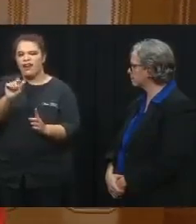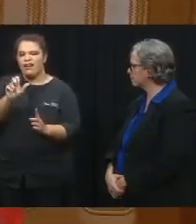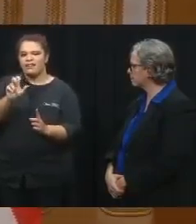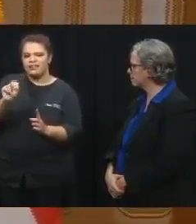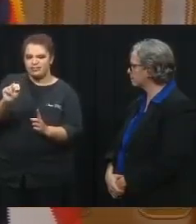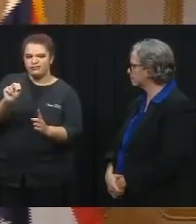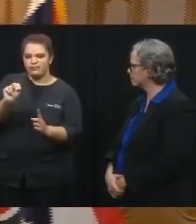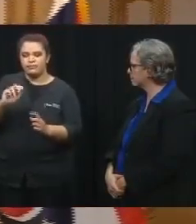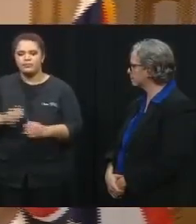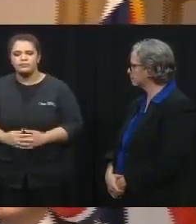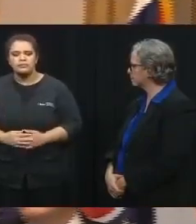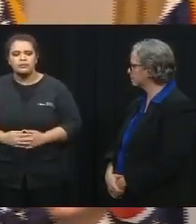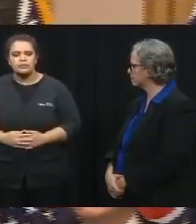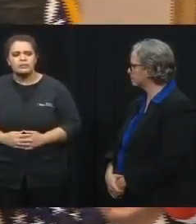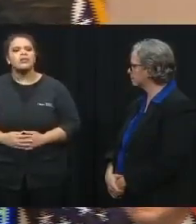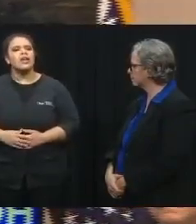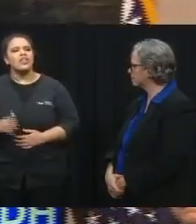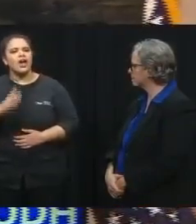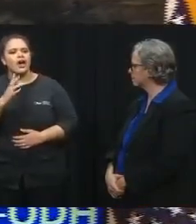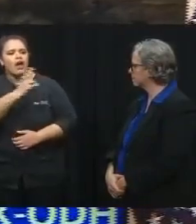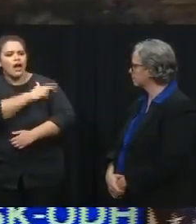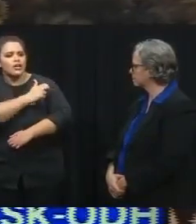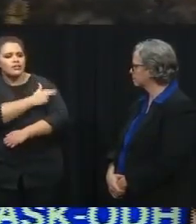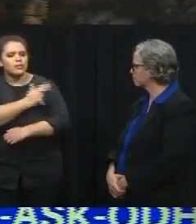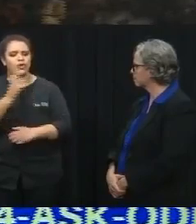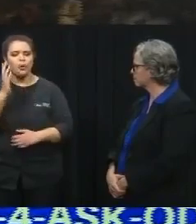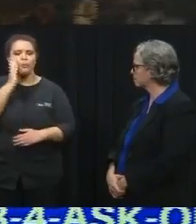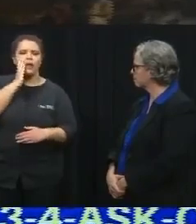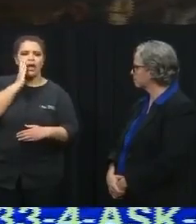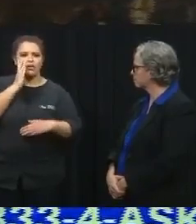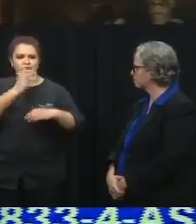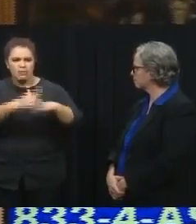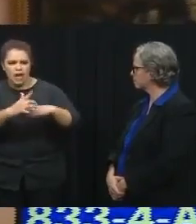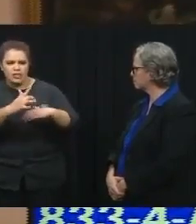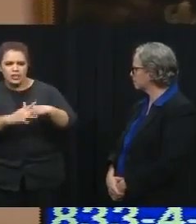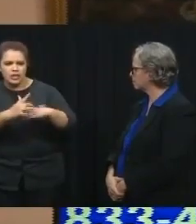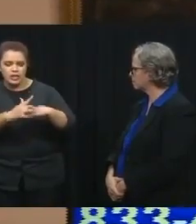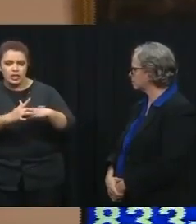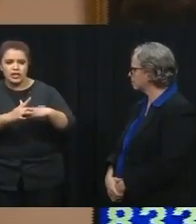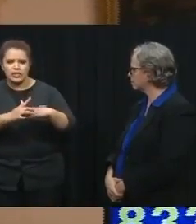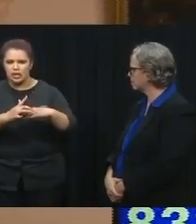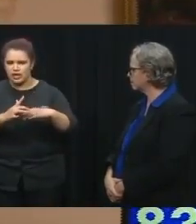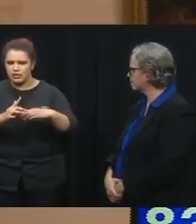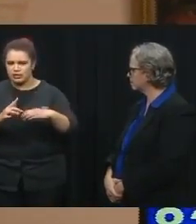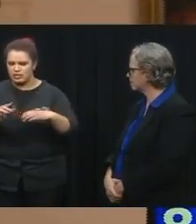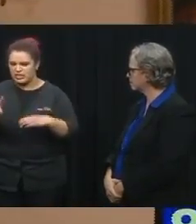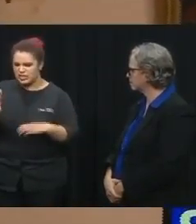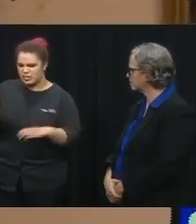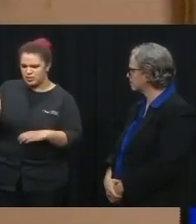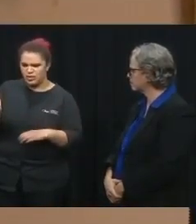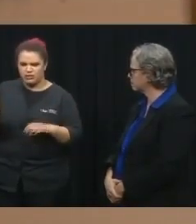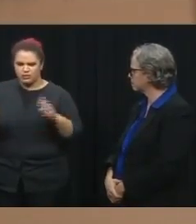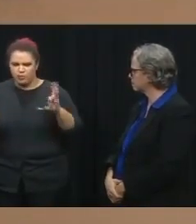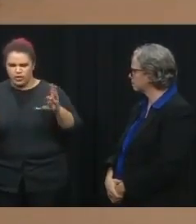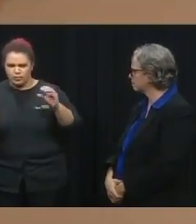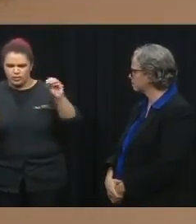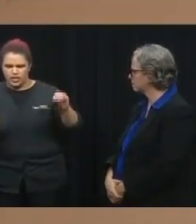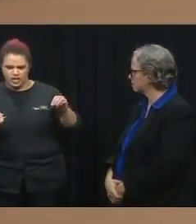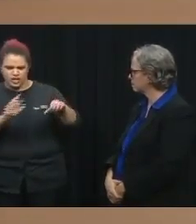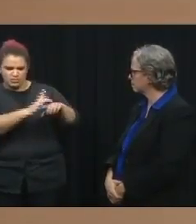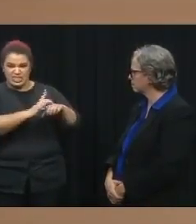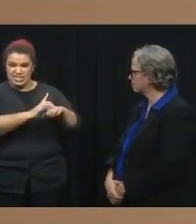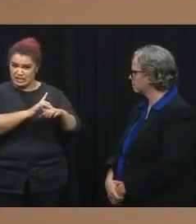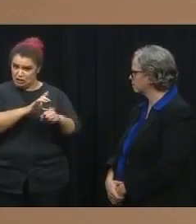bed capacity. The 60%, is that the 40% empty? Is that enough or not enough? When